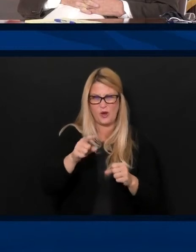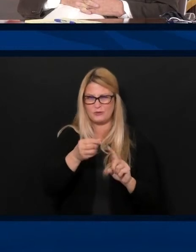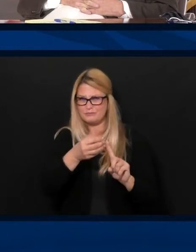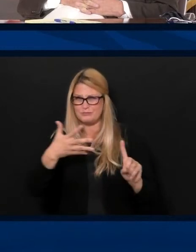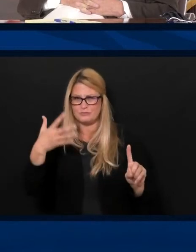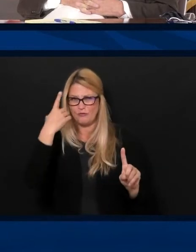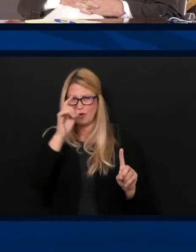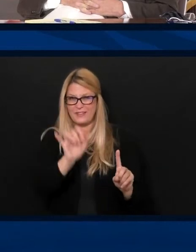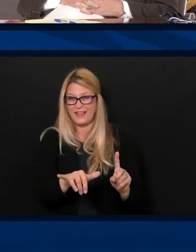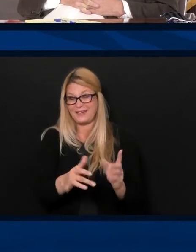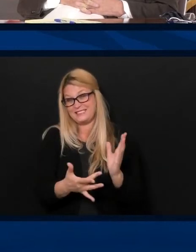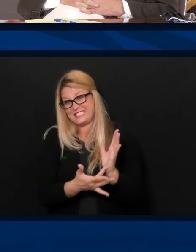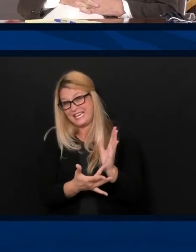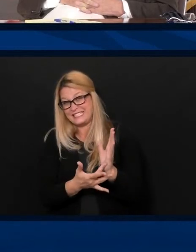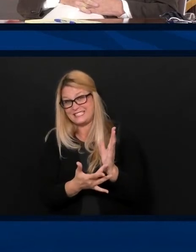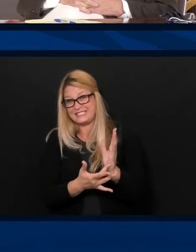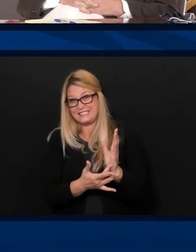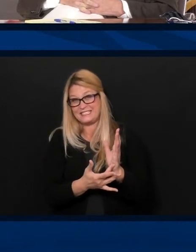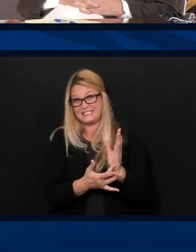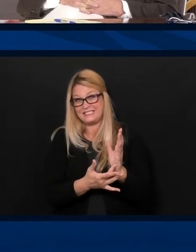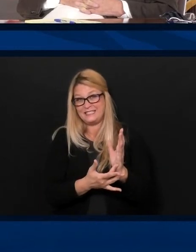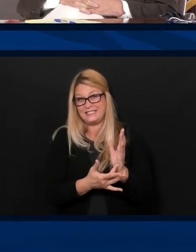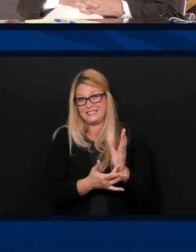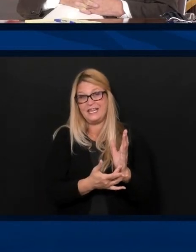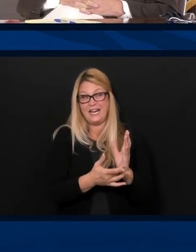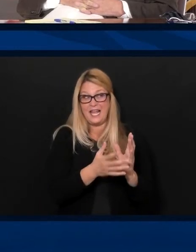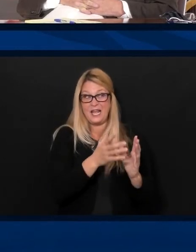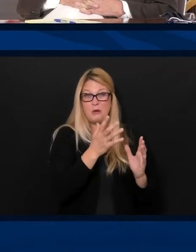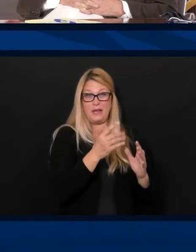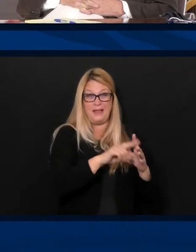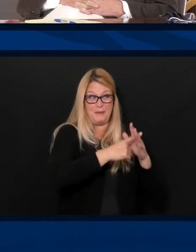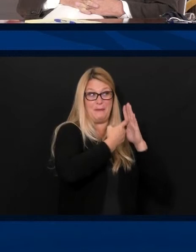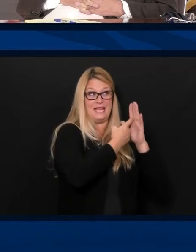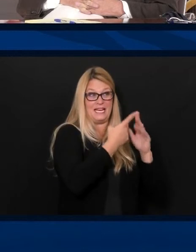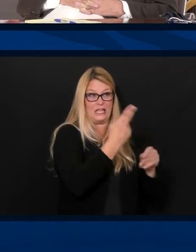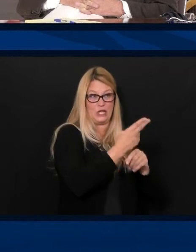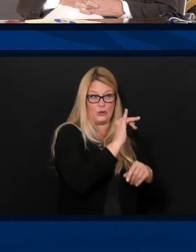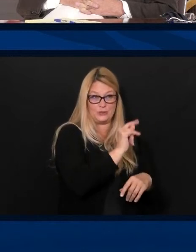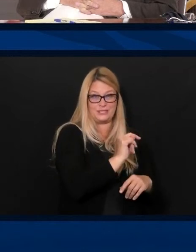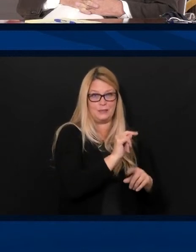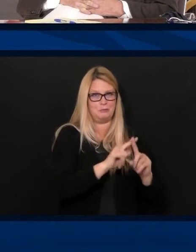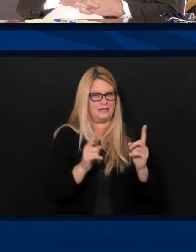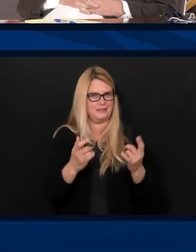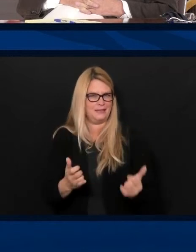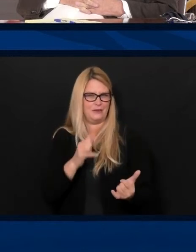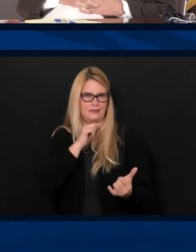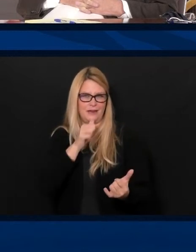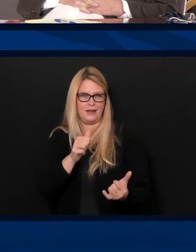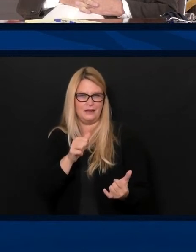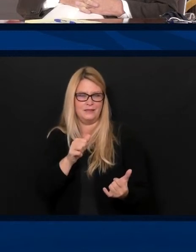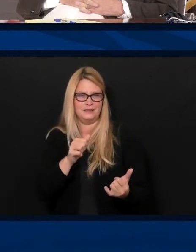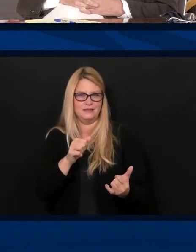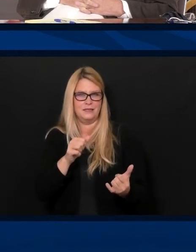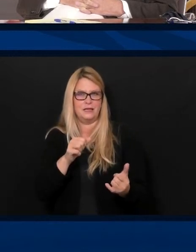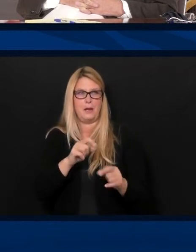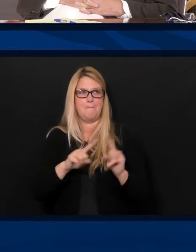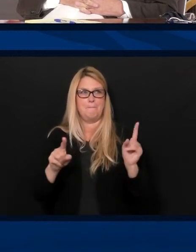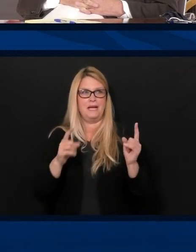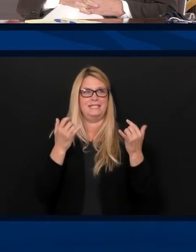well, technically the origination was fetal tissue, explain how it's really just legacy